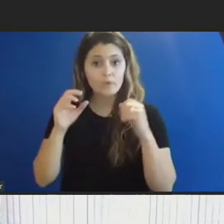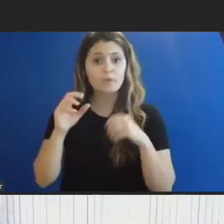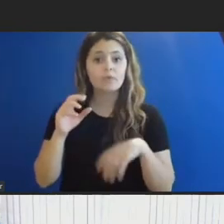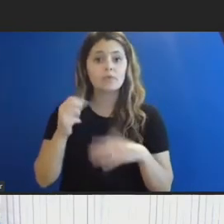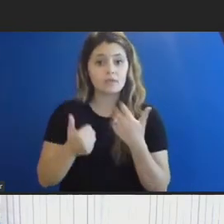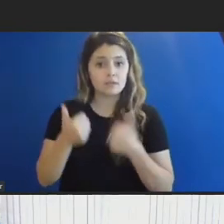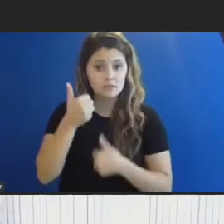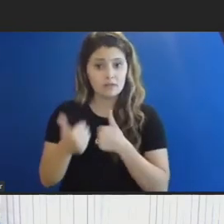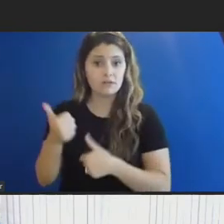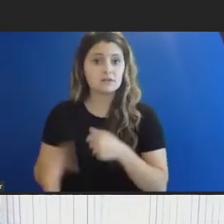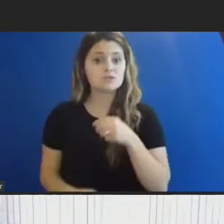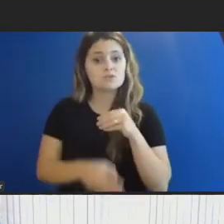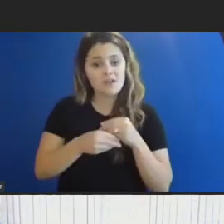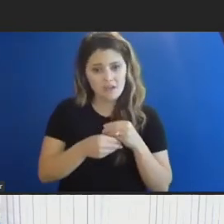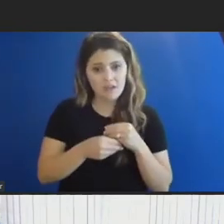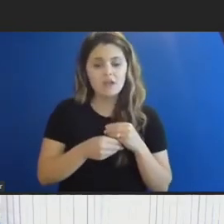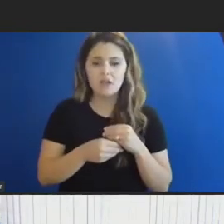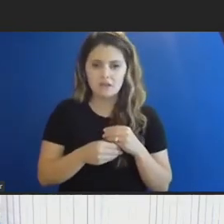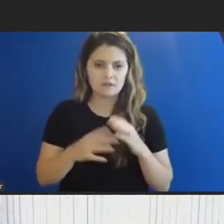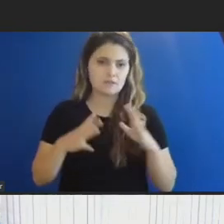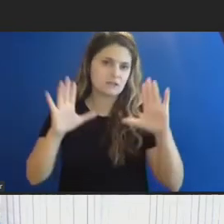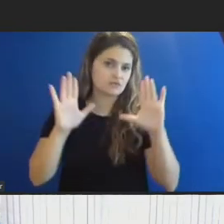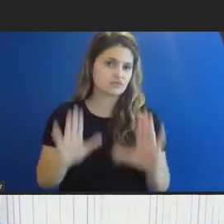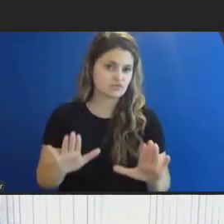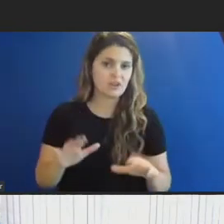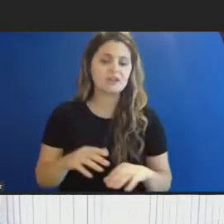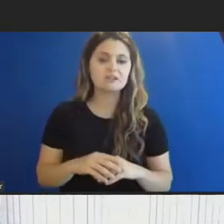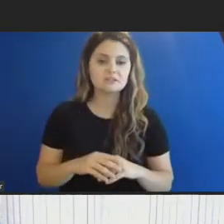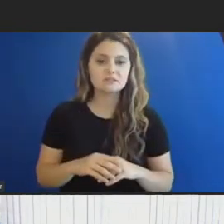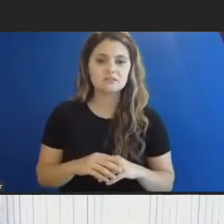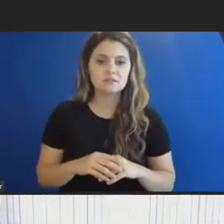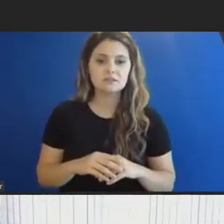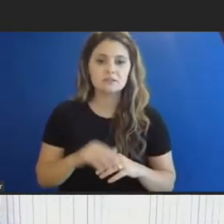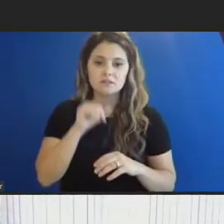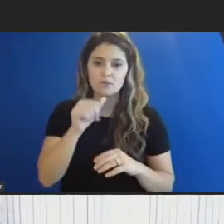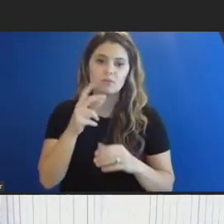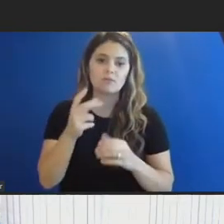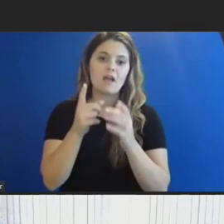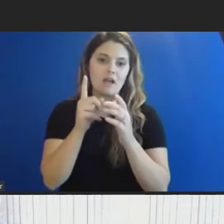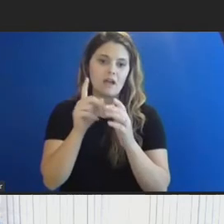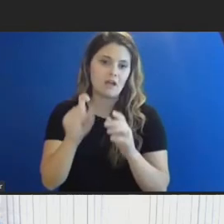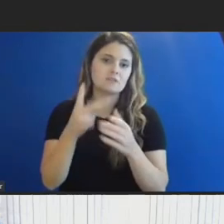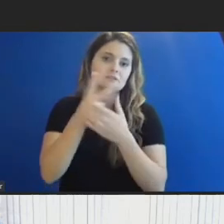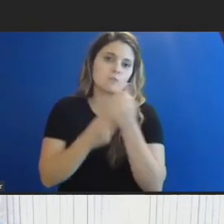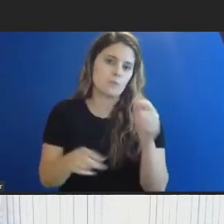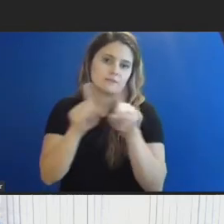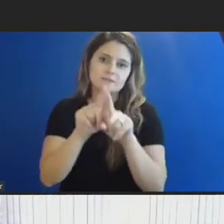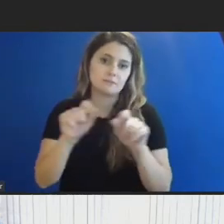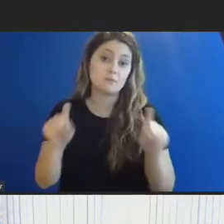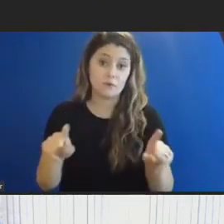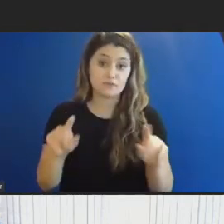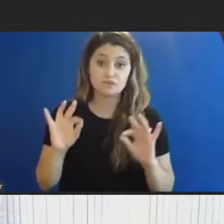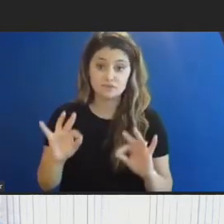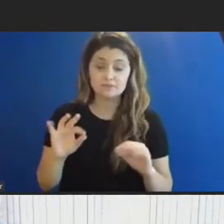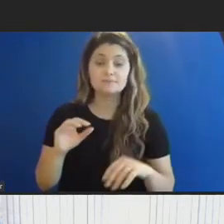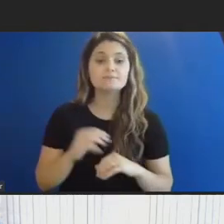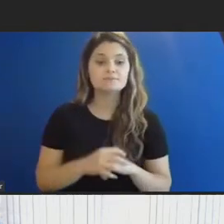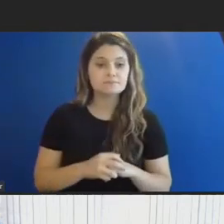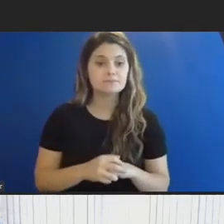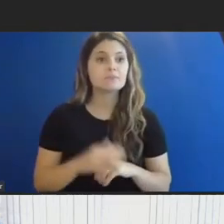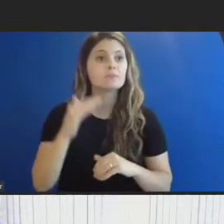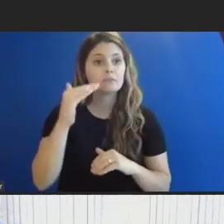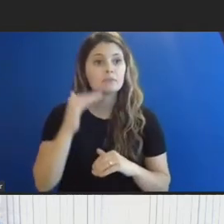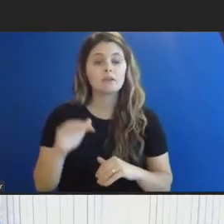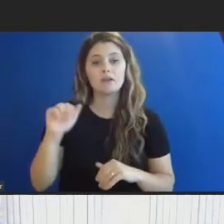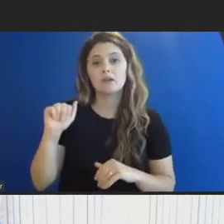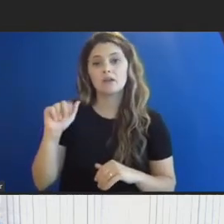to jump in on that same question, that's great. Let's not just ask them both the same question. So next we go to Adon